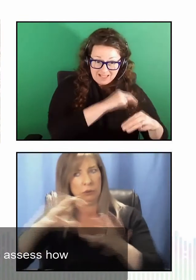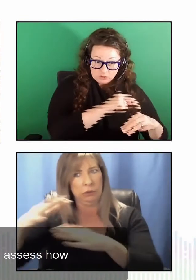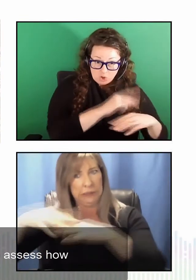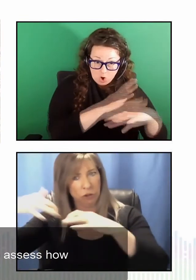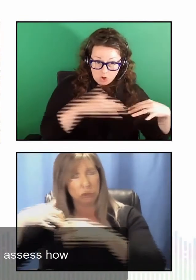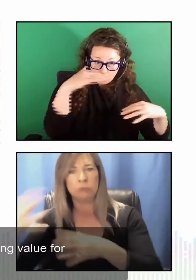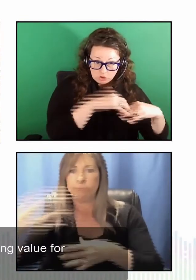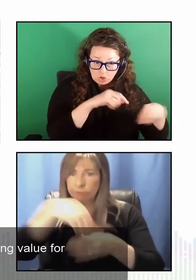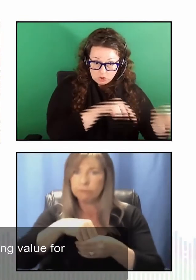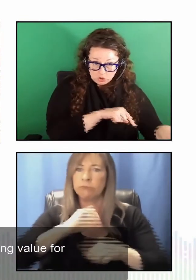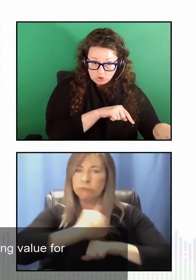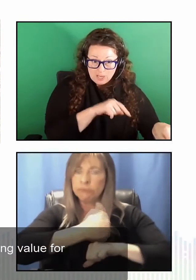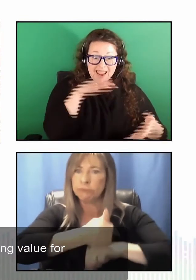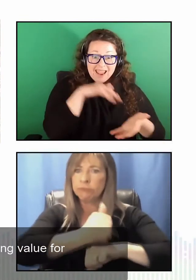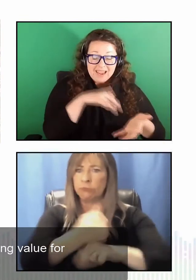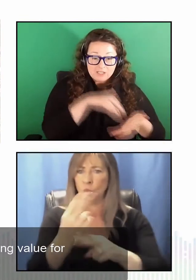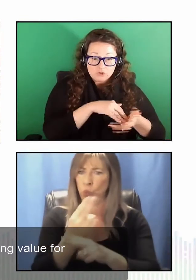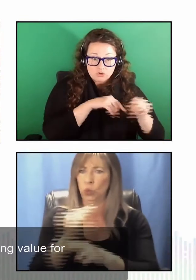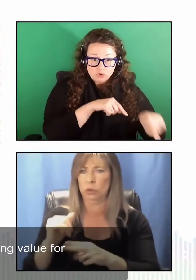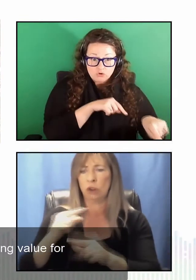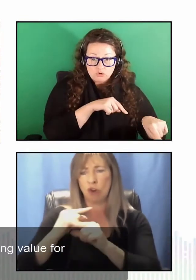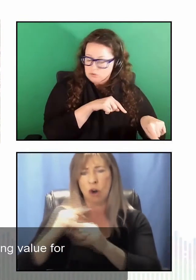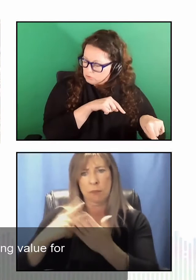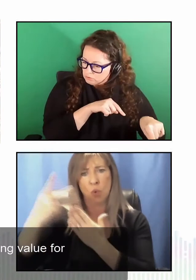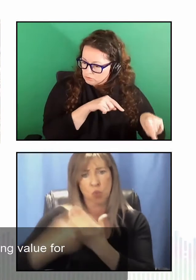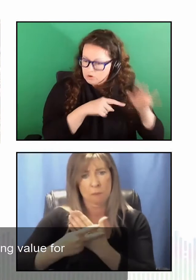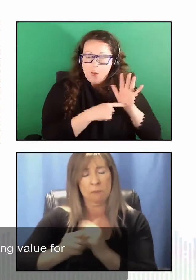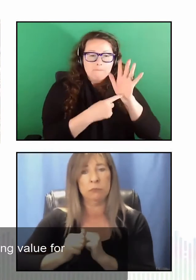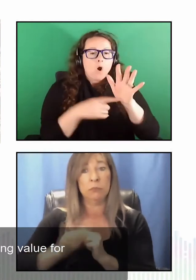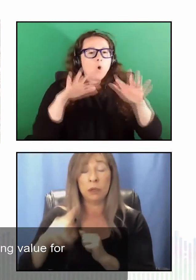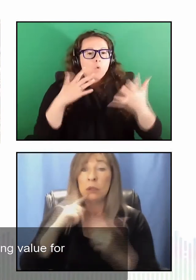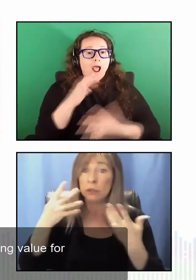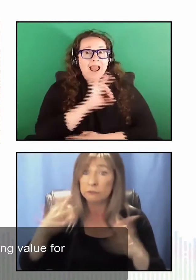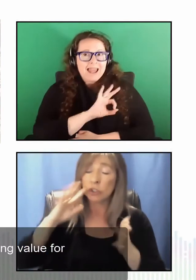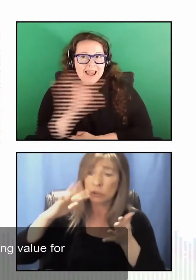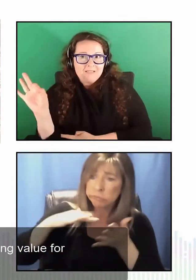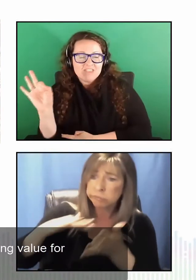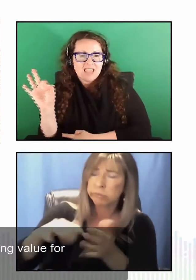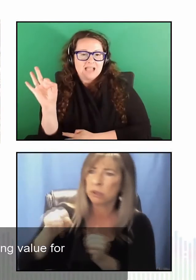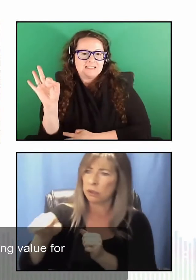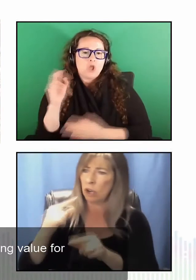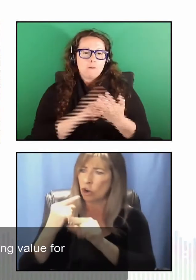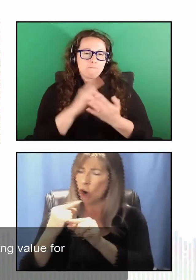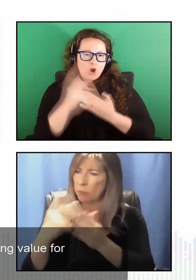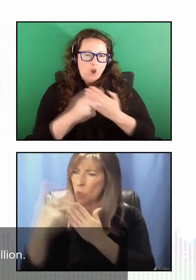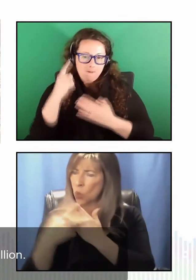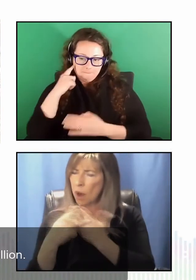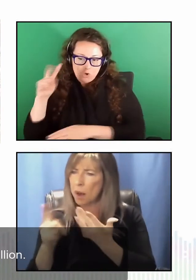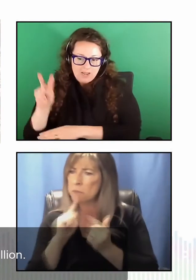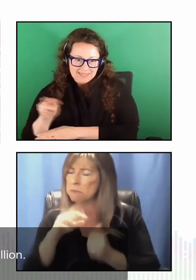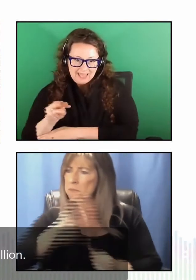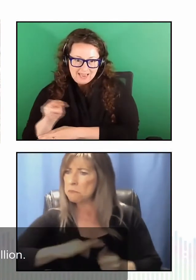to assess how effective Guardian programs are in returning value for money. And we have